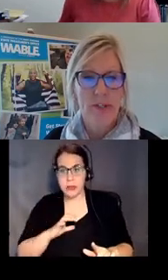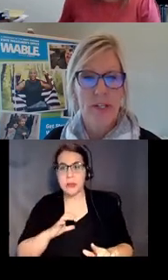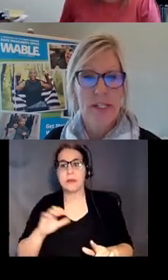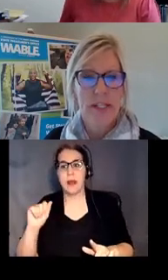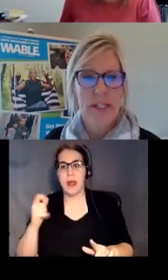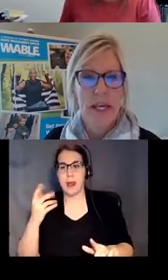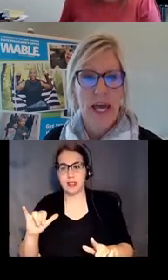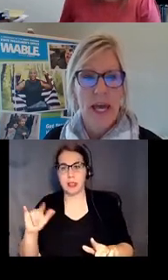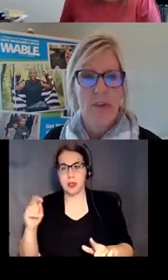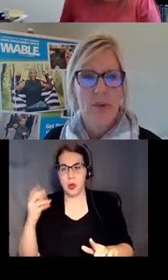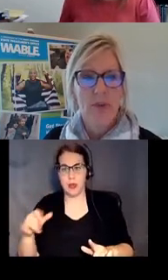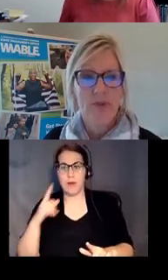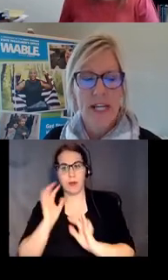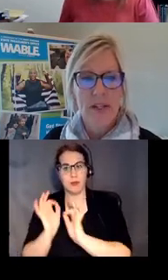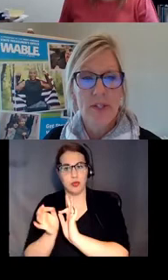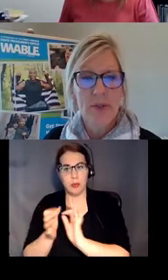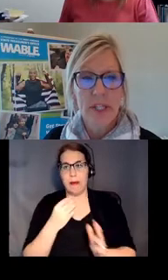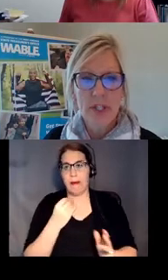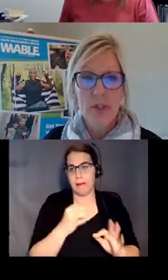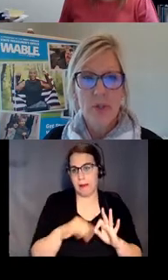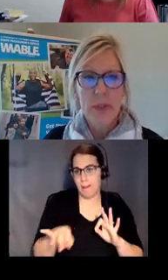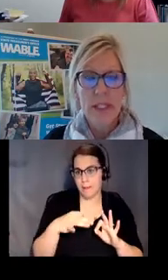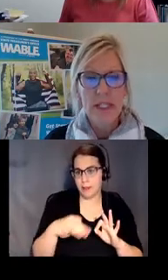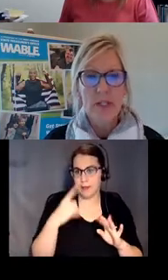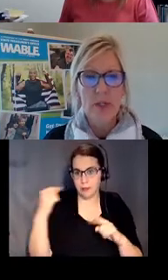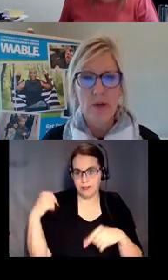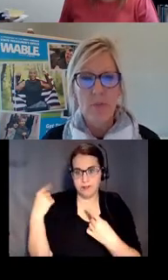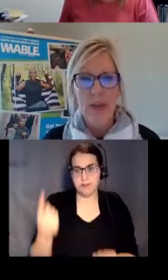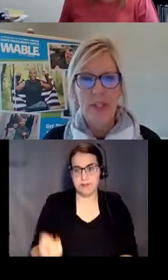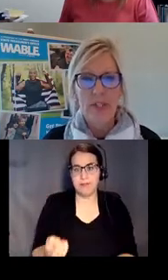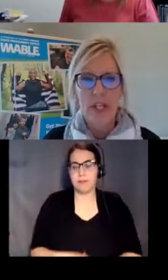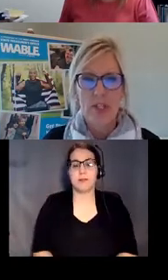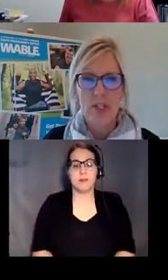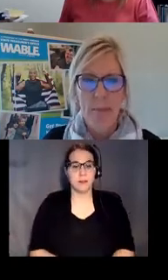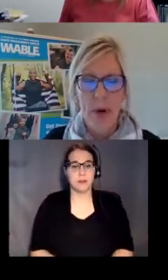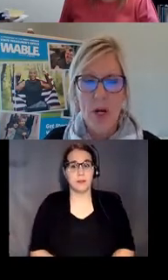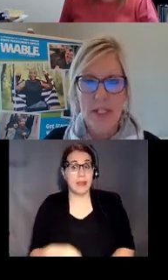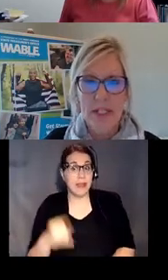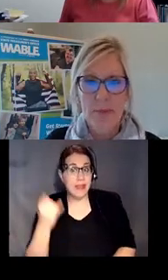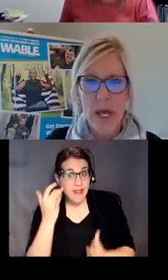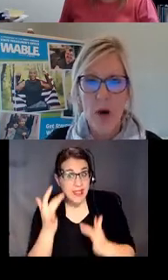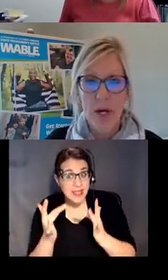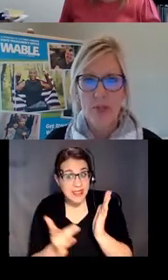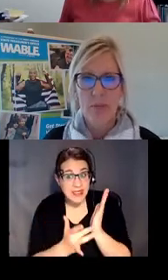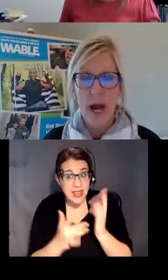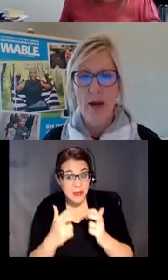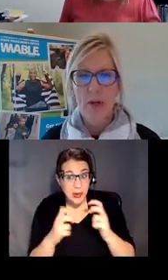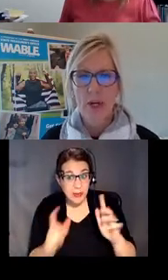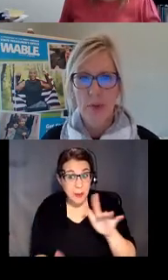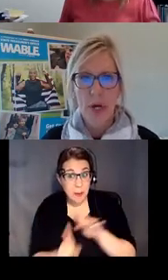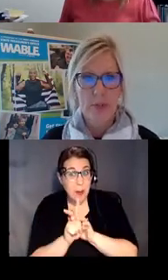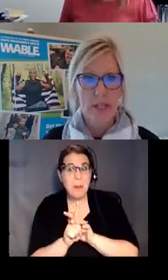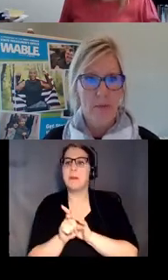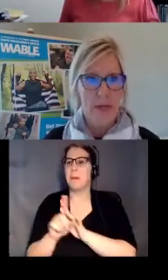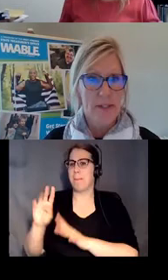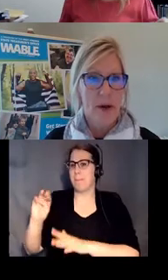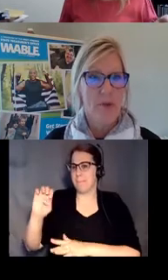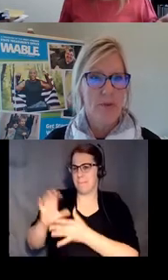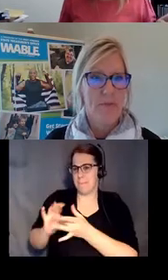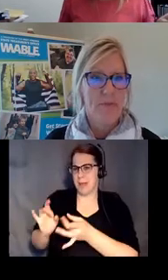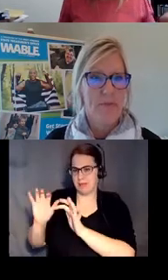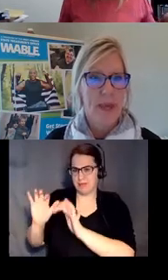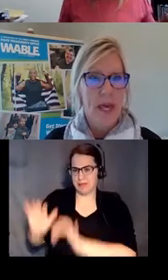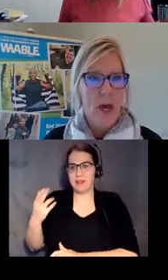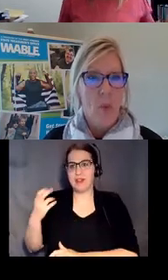webinar series. And for technical issues, please include a message in the chat box that's being monitored by our co-hosts and